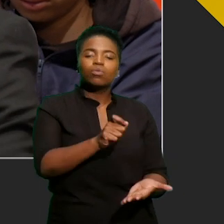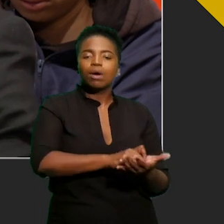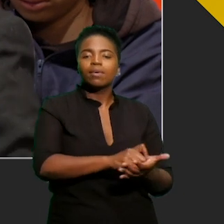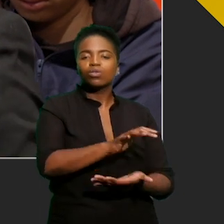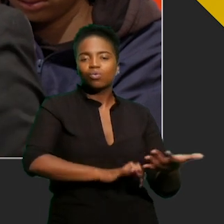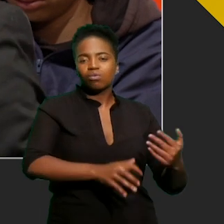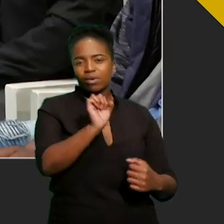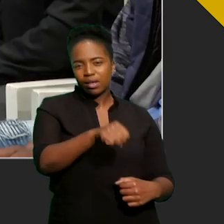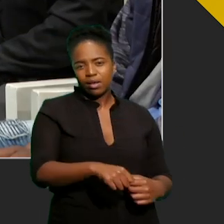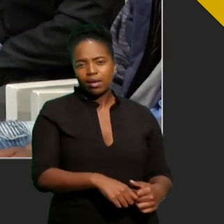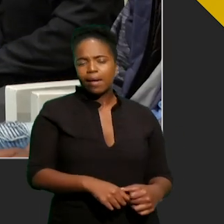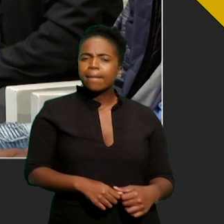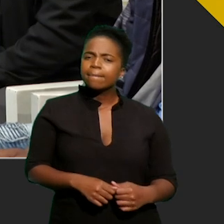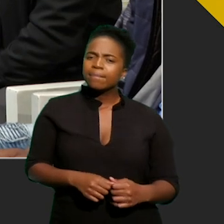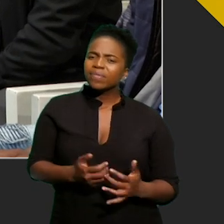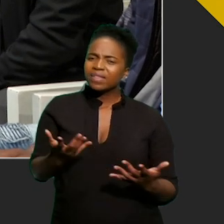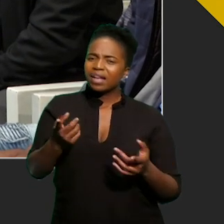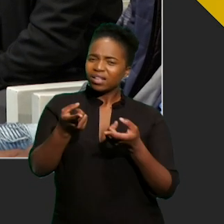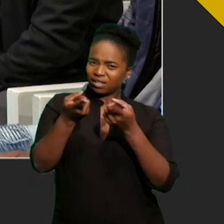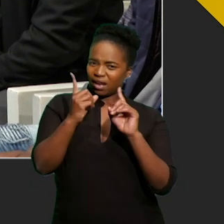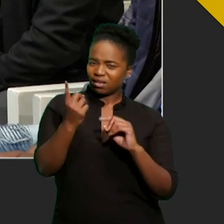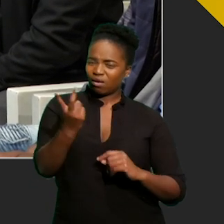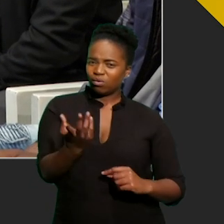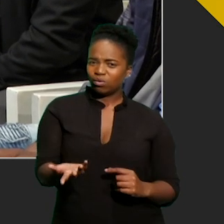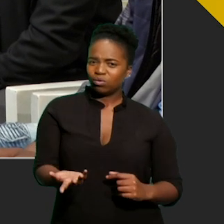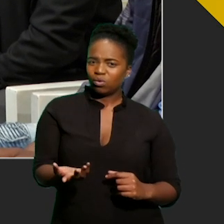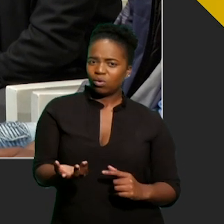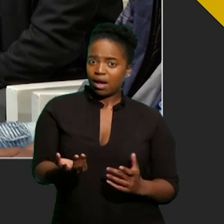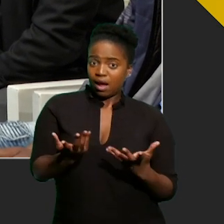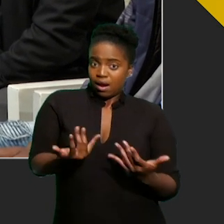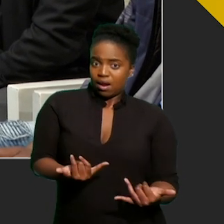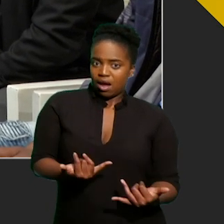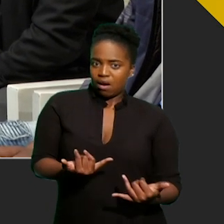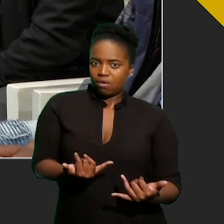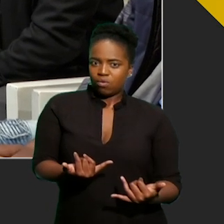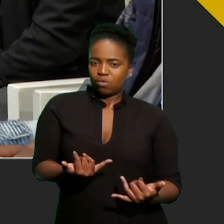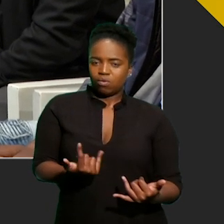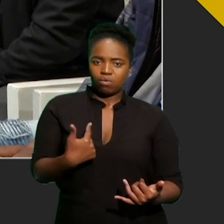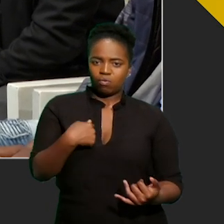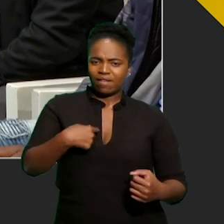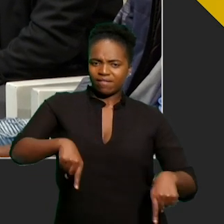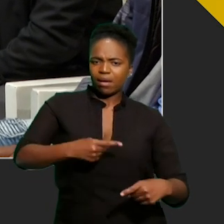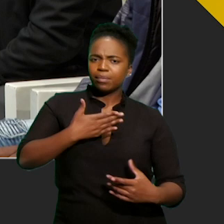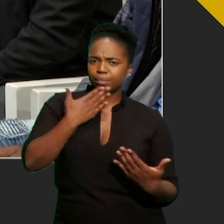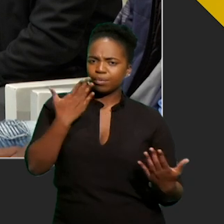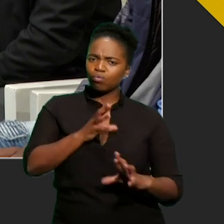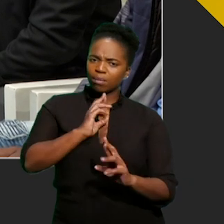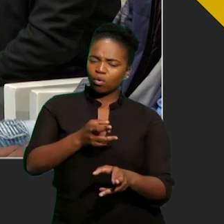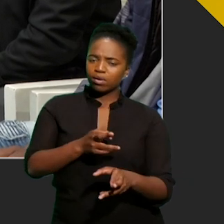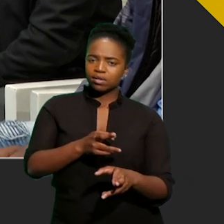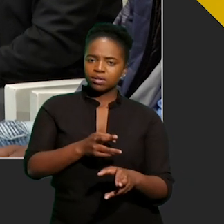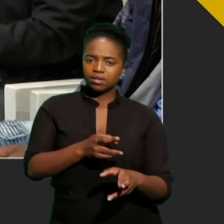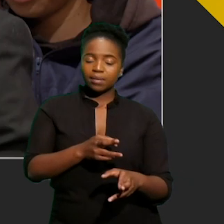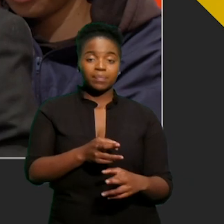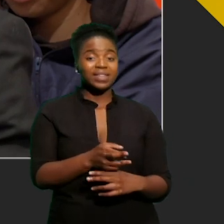But doesn't that put a bit of danger also, that you guys now will not be able to be fearless in terms of reporting?